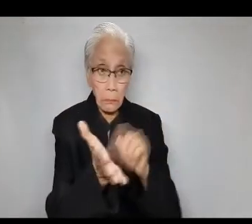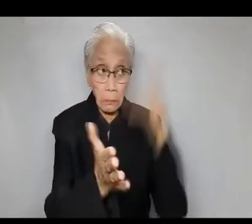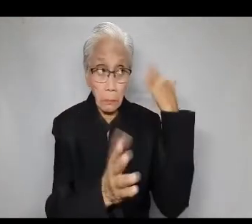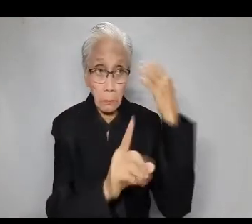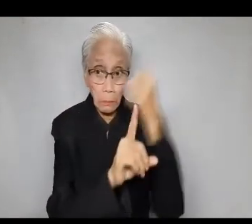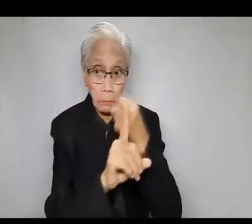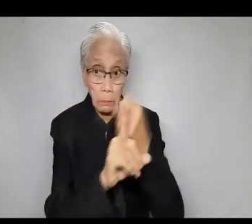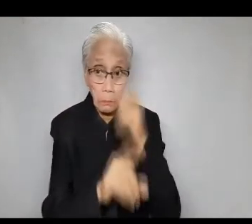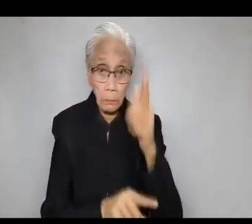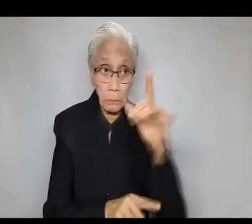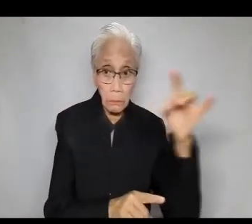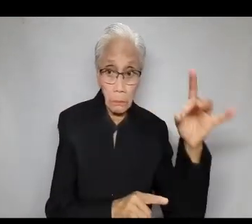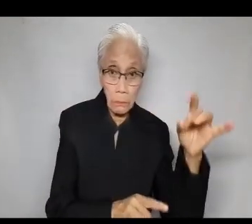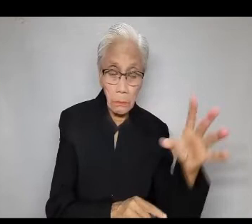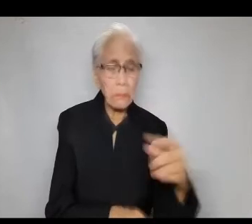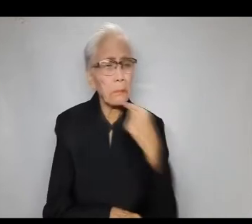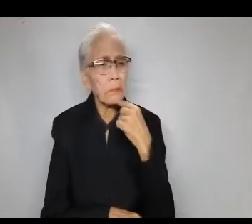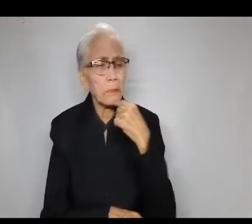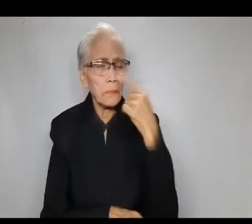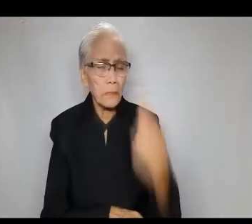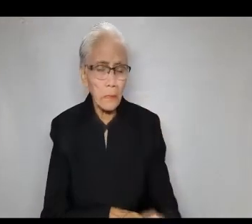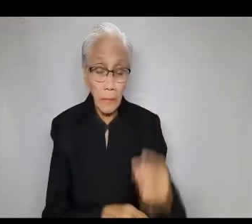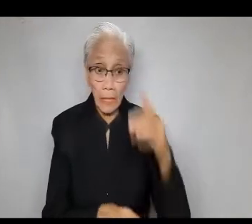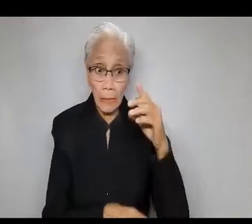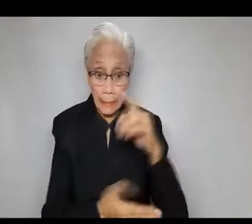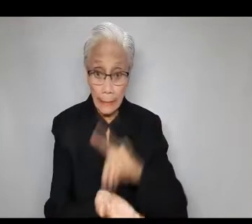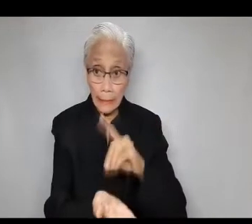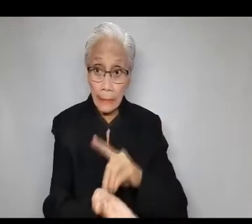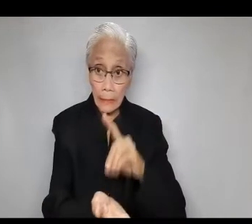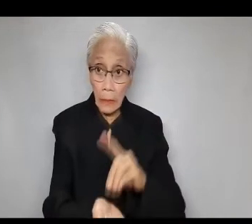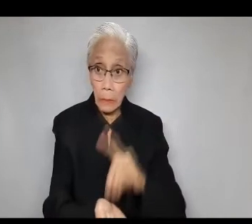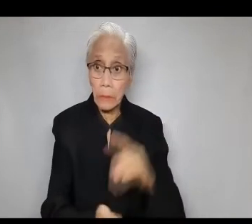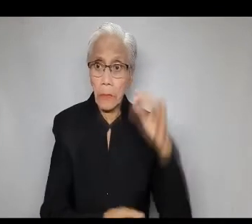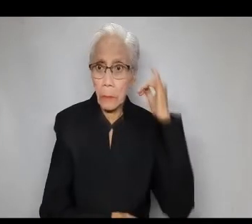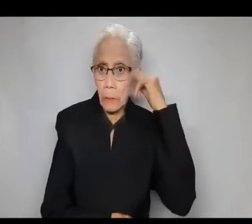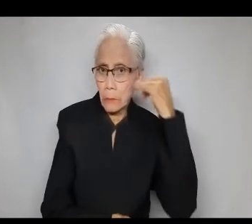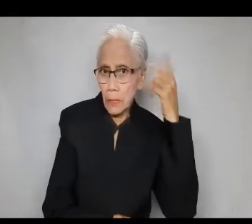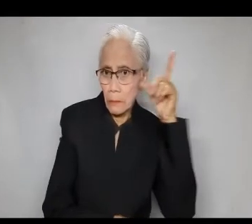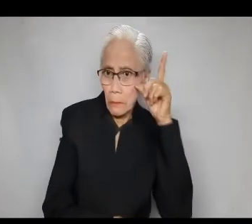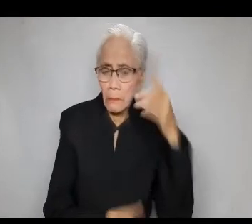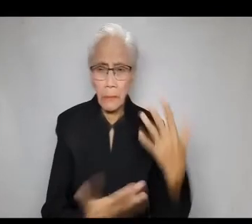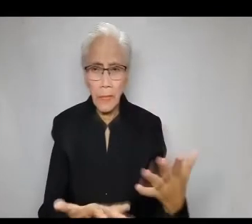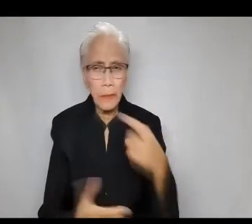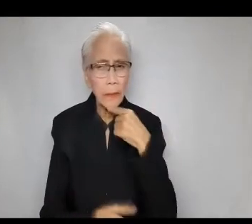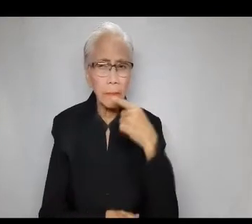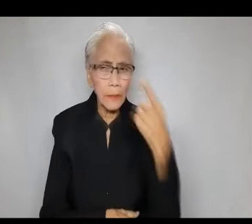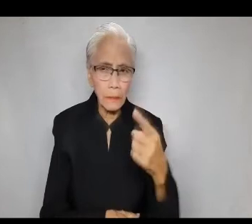2018 suggests so. According to a study led by Dr. John Leach of the University of